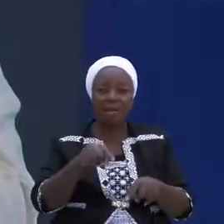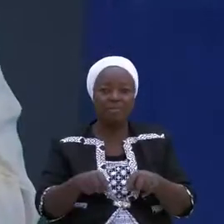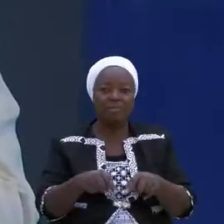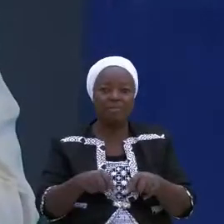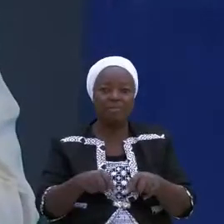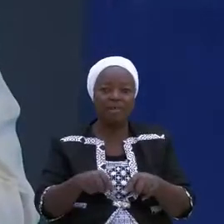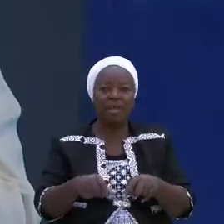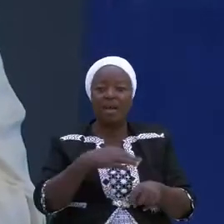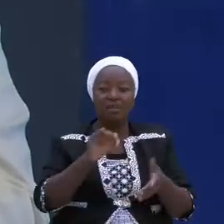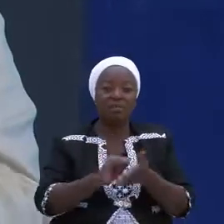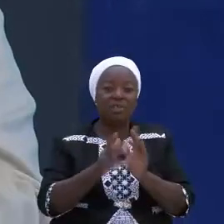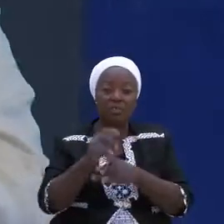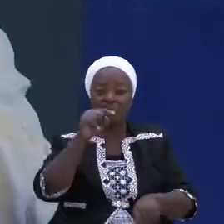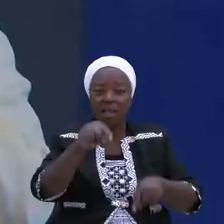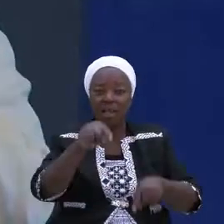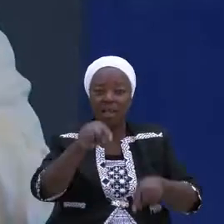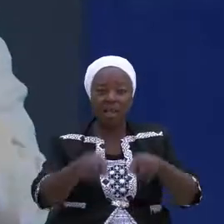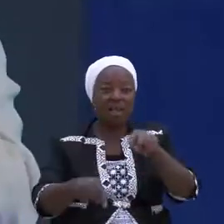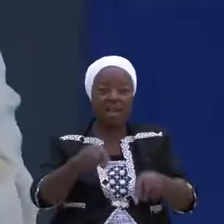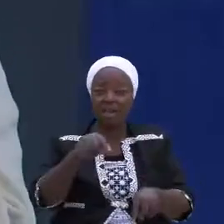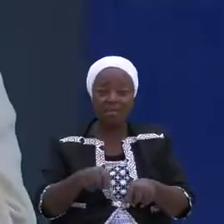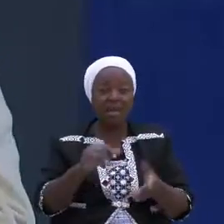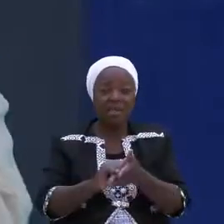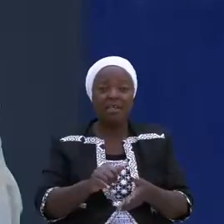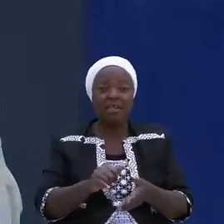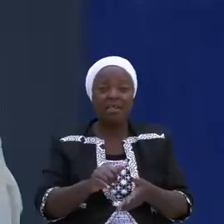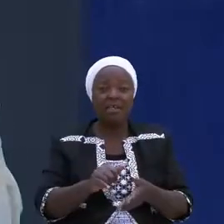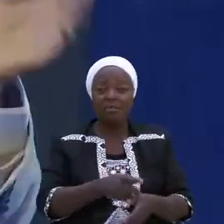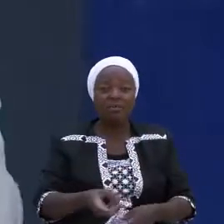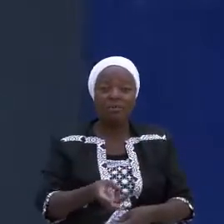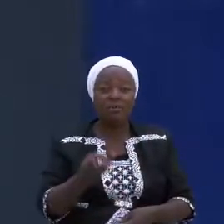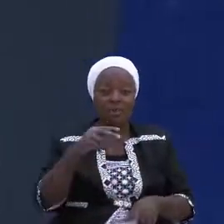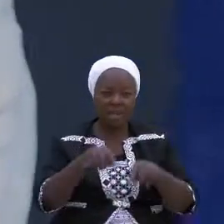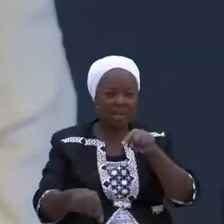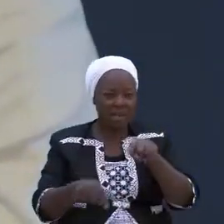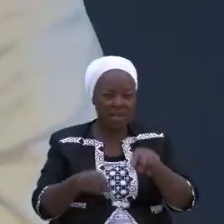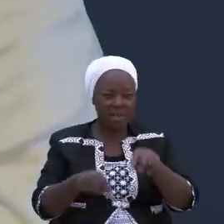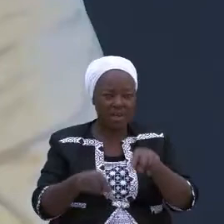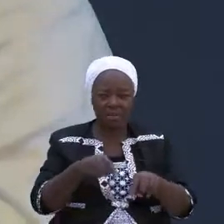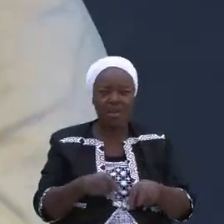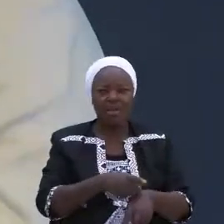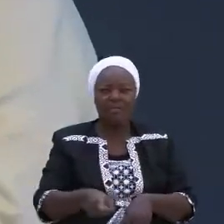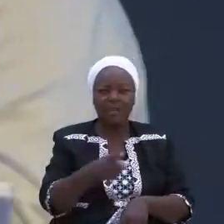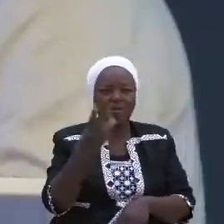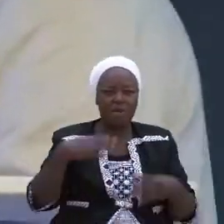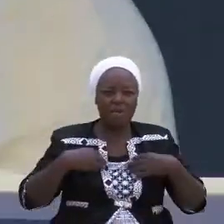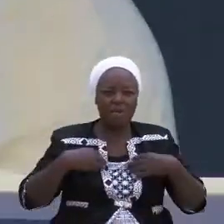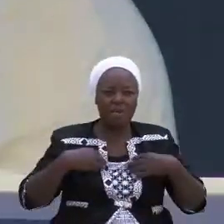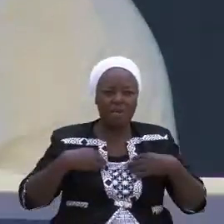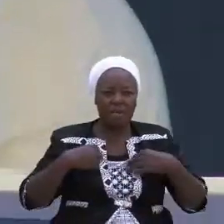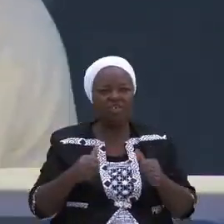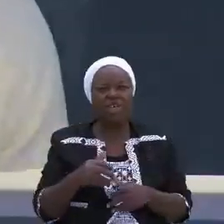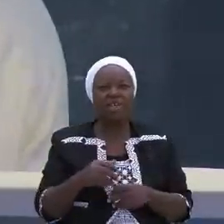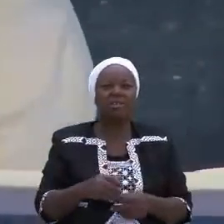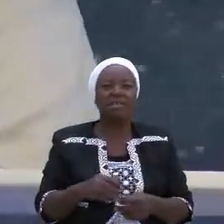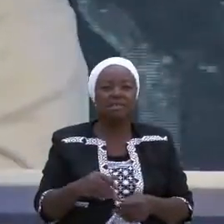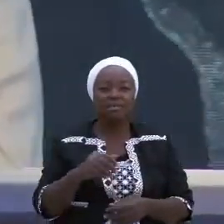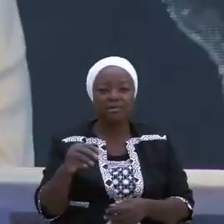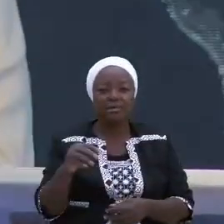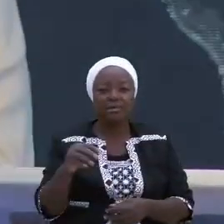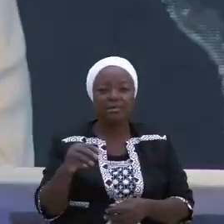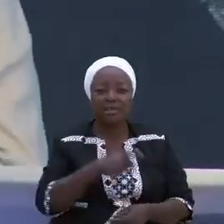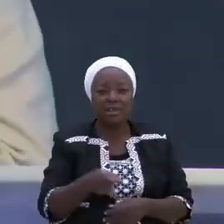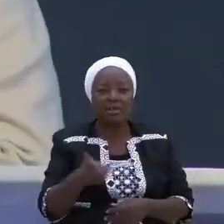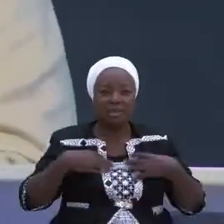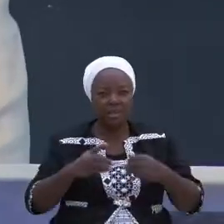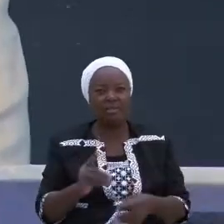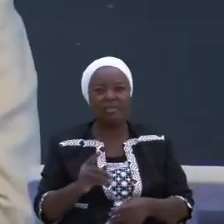laid that were laid they were healed what is that going